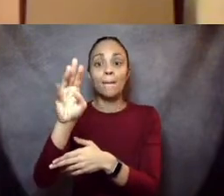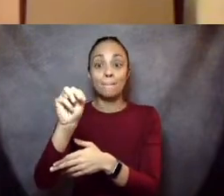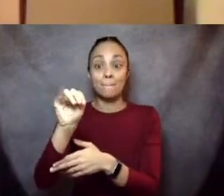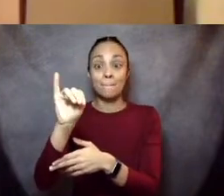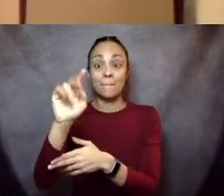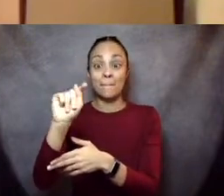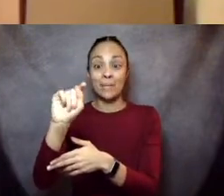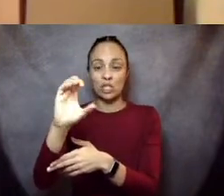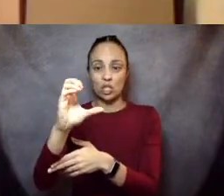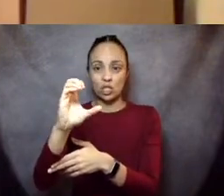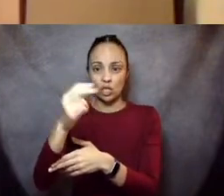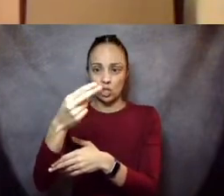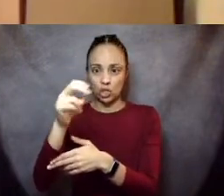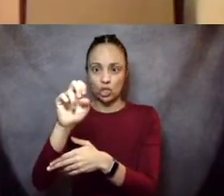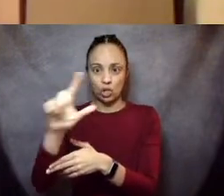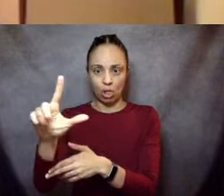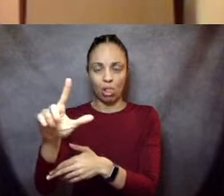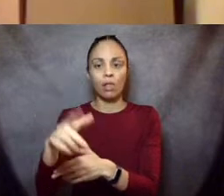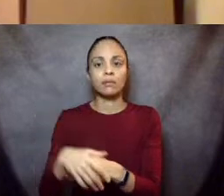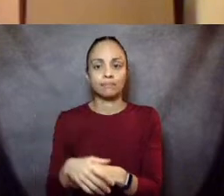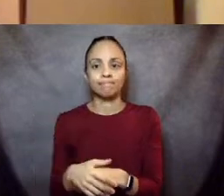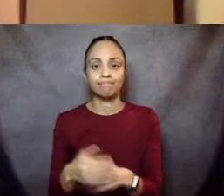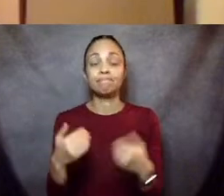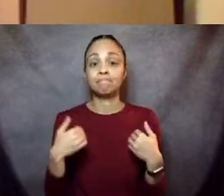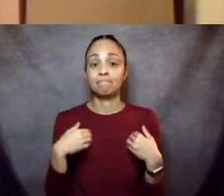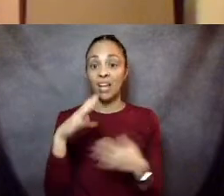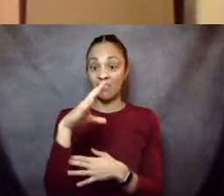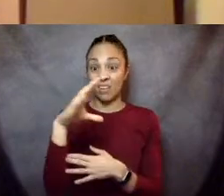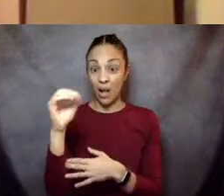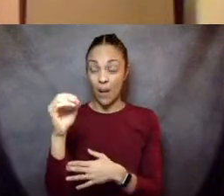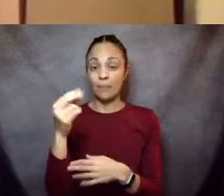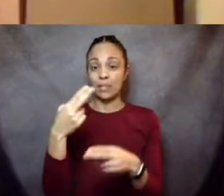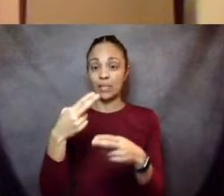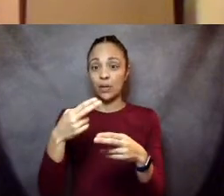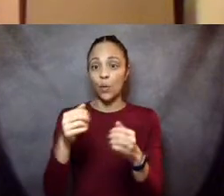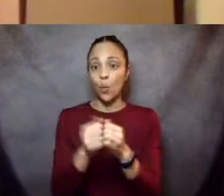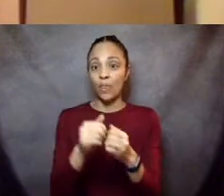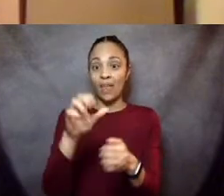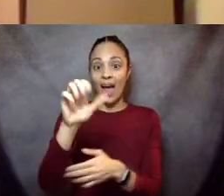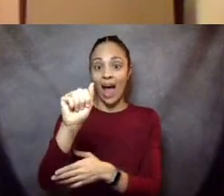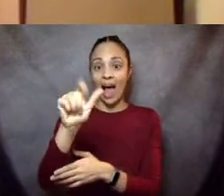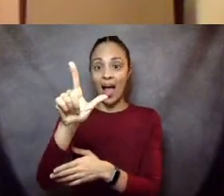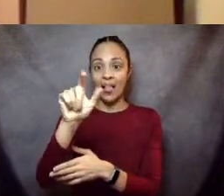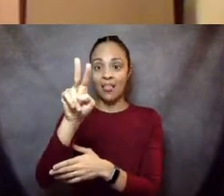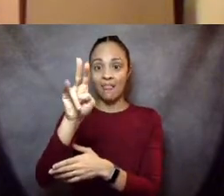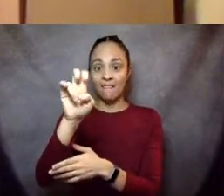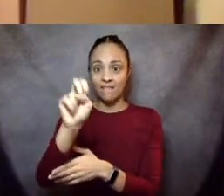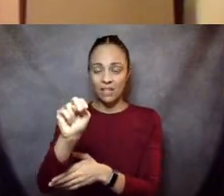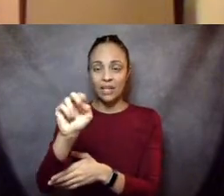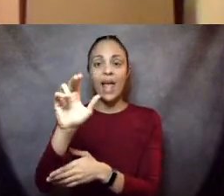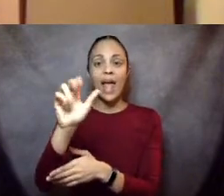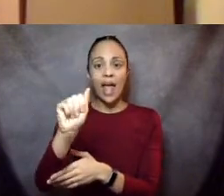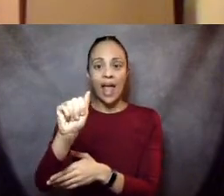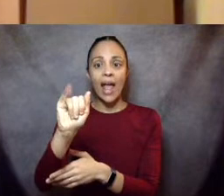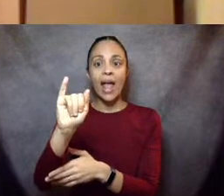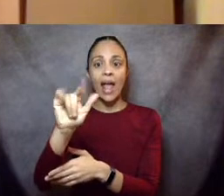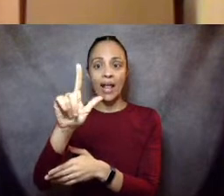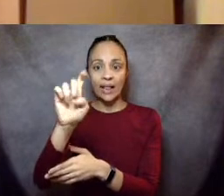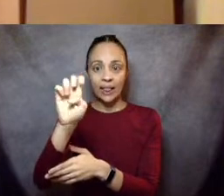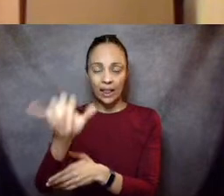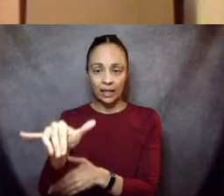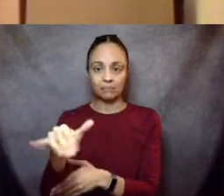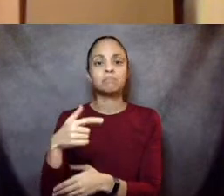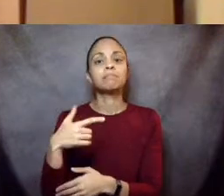had a company called the Alvin Ailey American Dance Theater. And because I was studying in dance